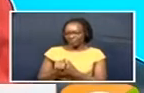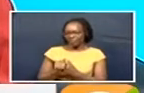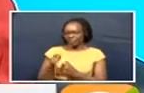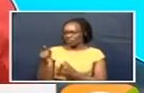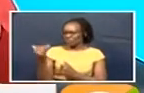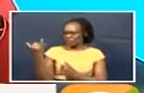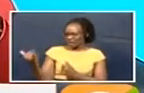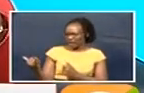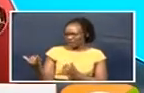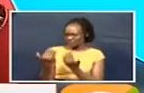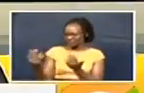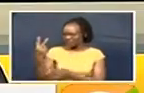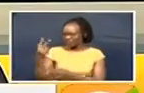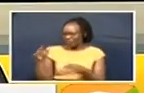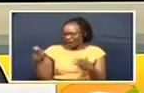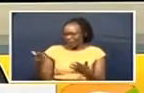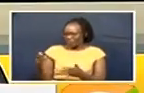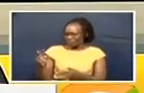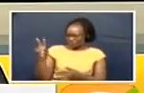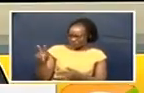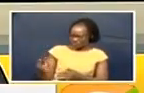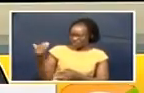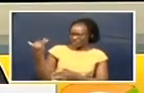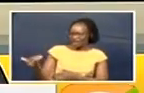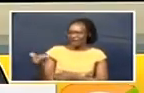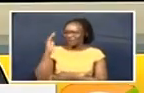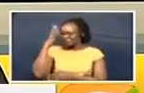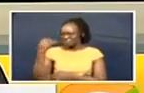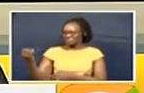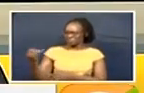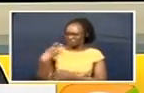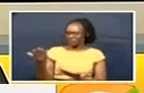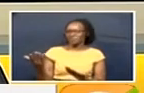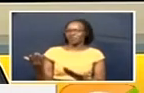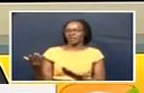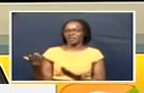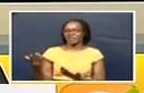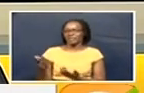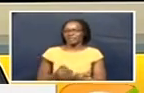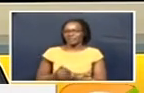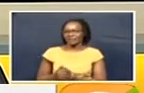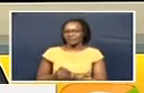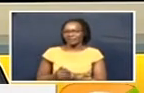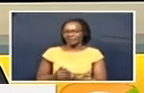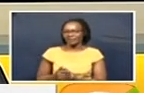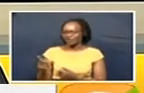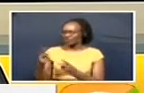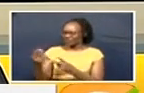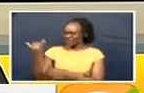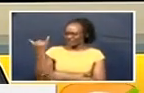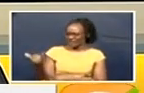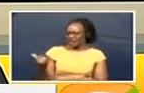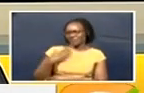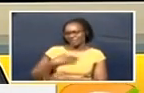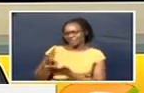youth? You are extremely beautiful, and that's the bulk of messages that are coming in. You look very young. Share with